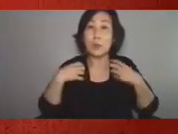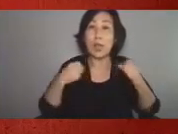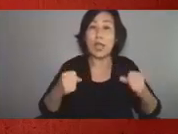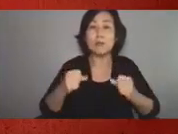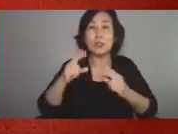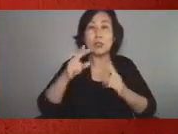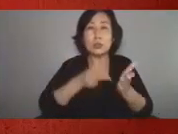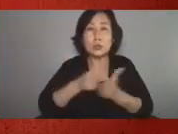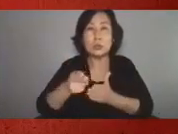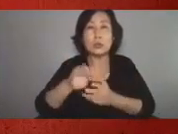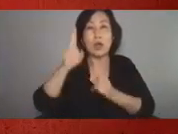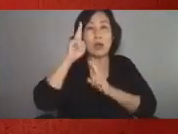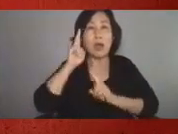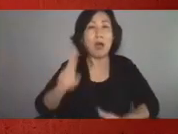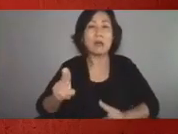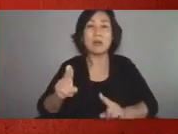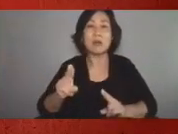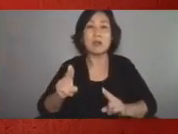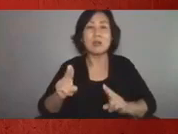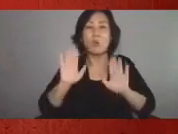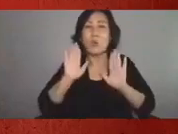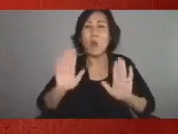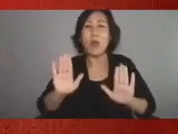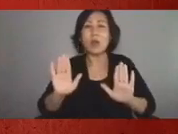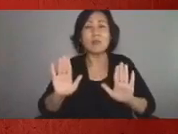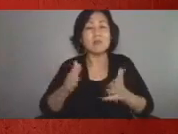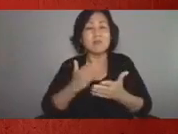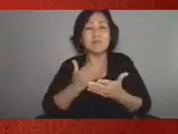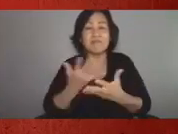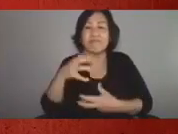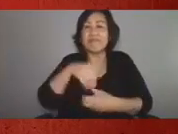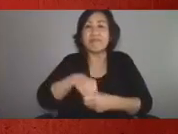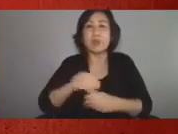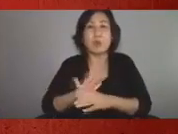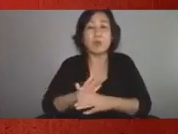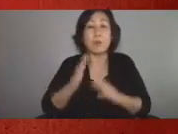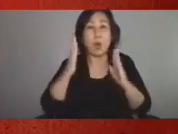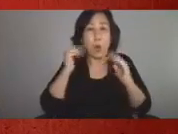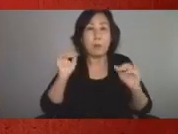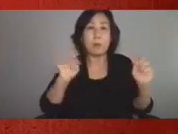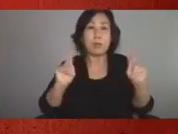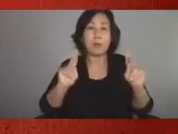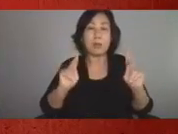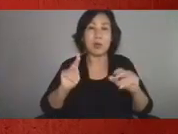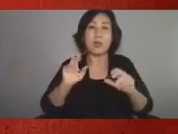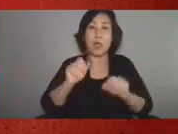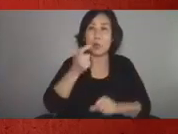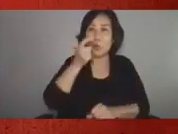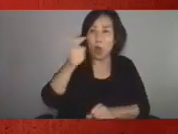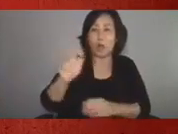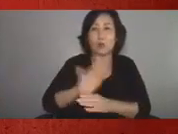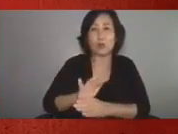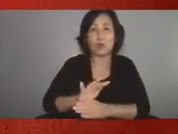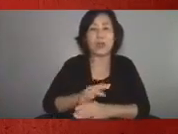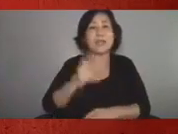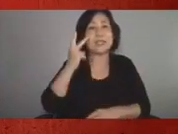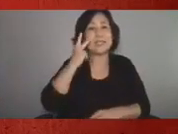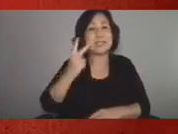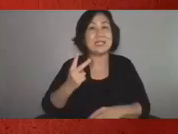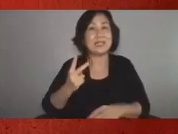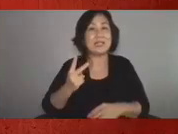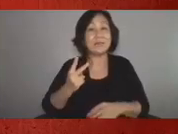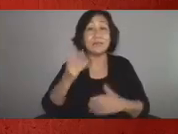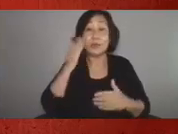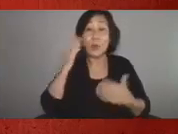that wonderful stuff. You know, I'm hoping that a lot of people get to watch it and see that, you